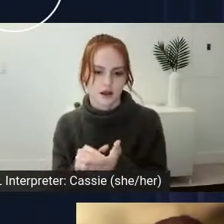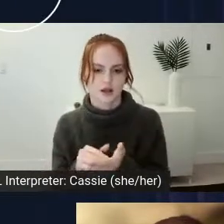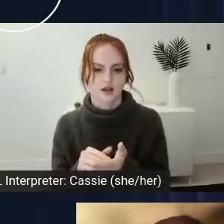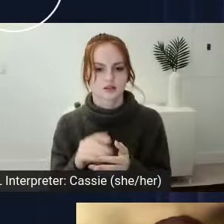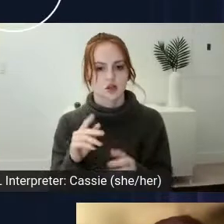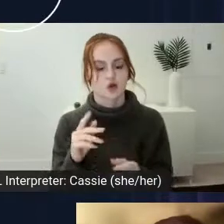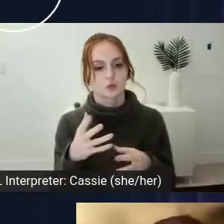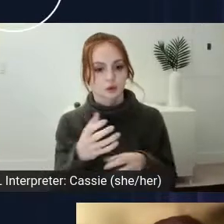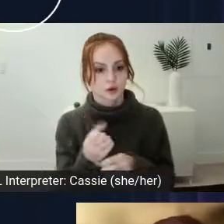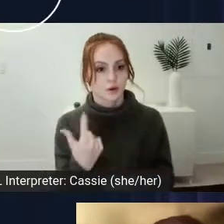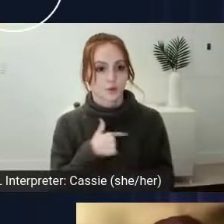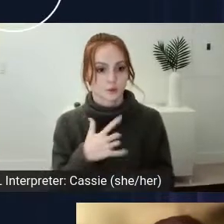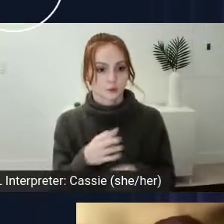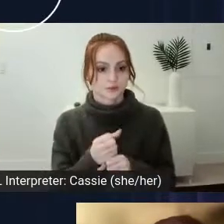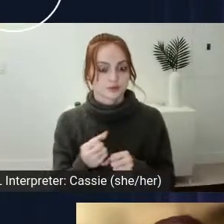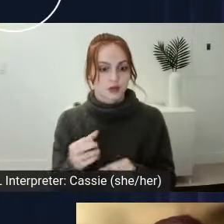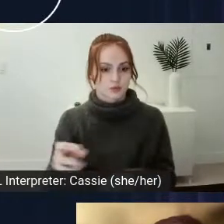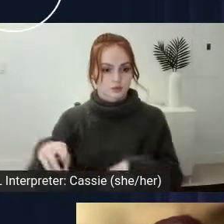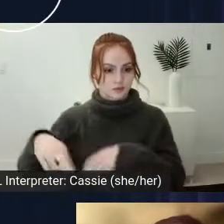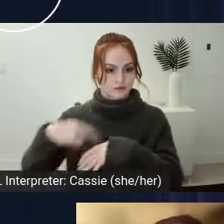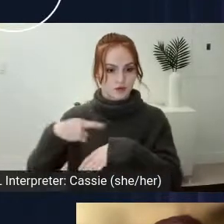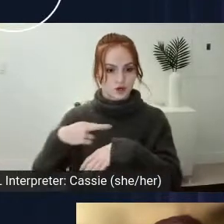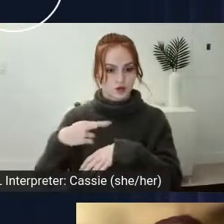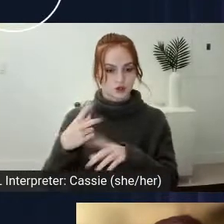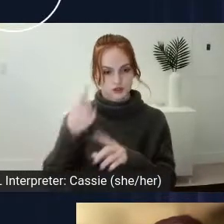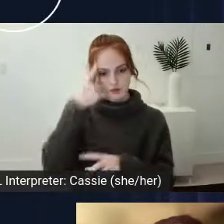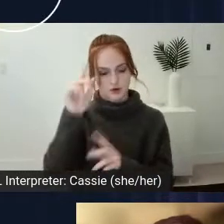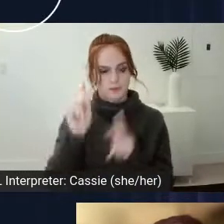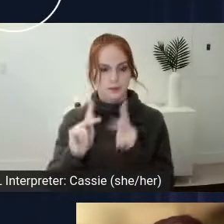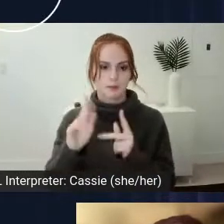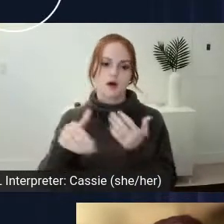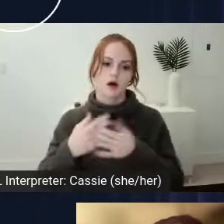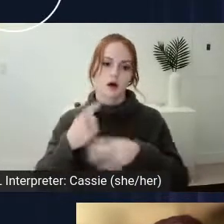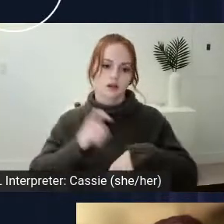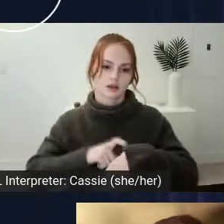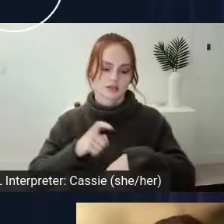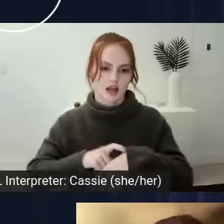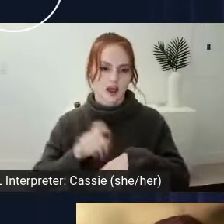have been treated so poorly